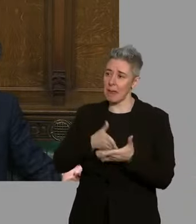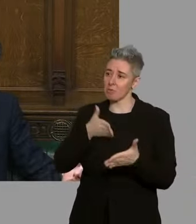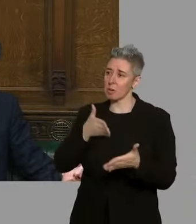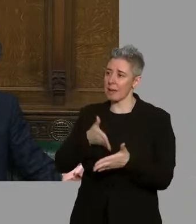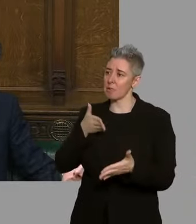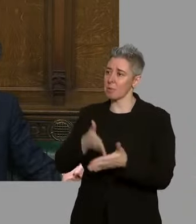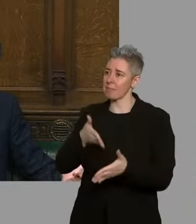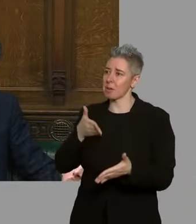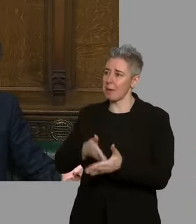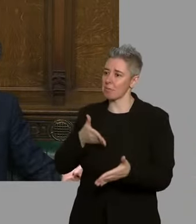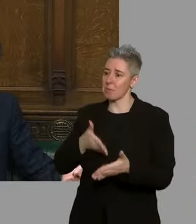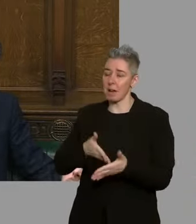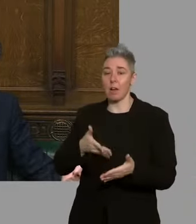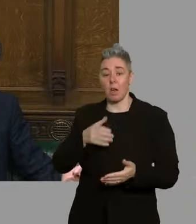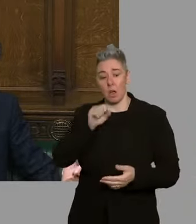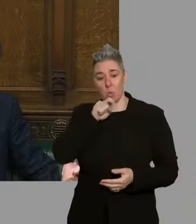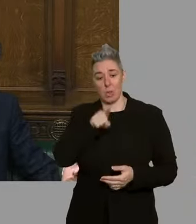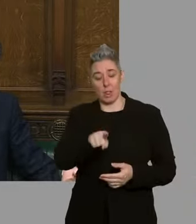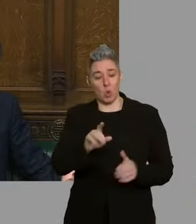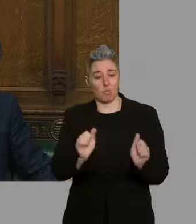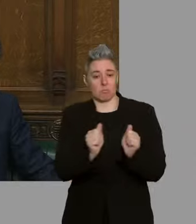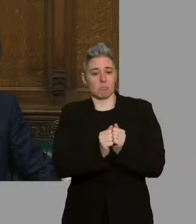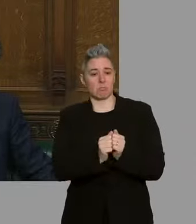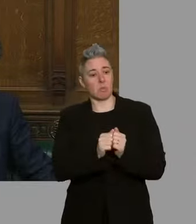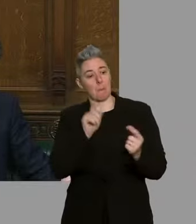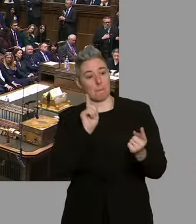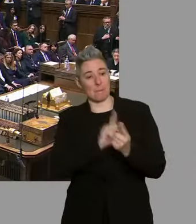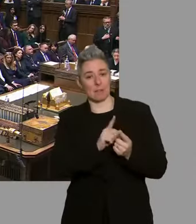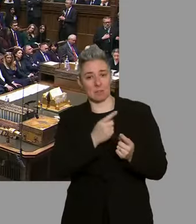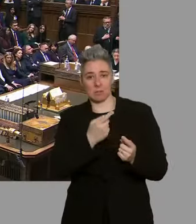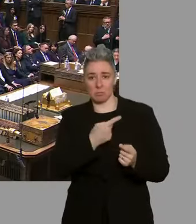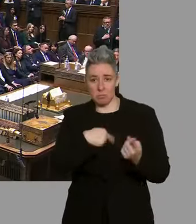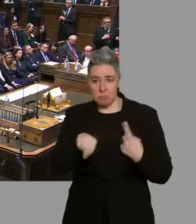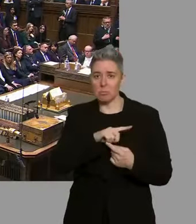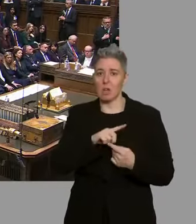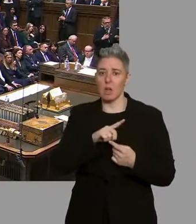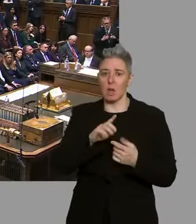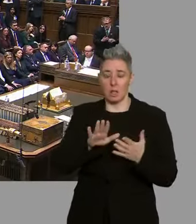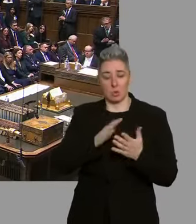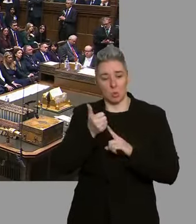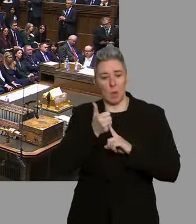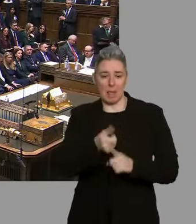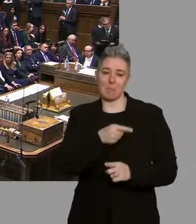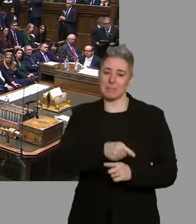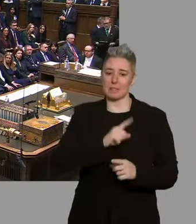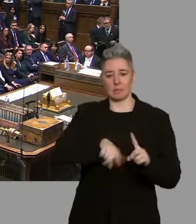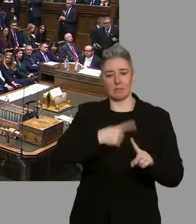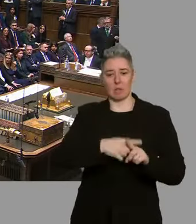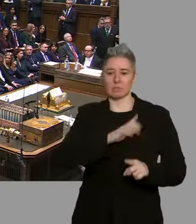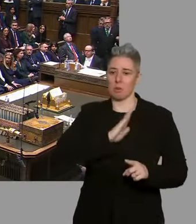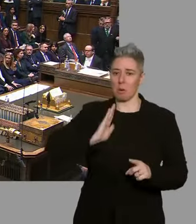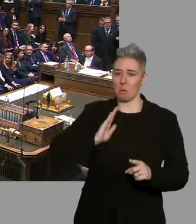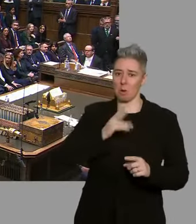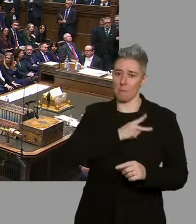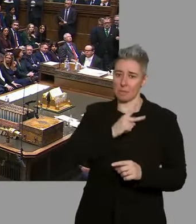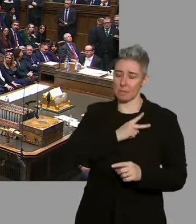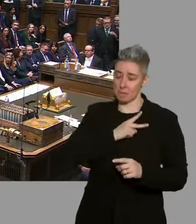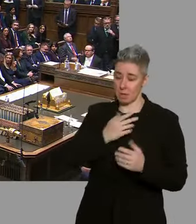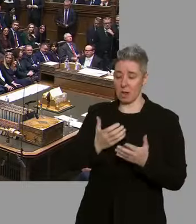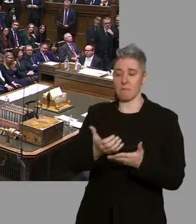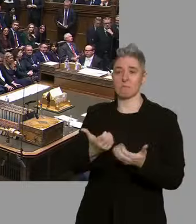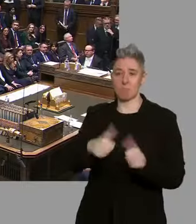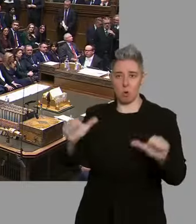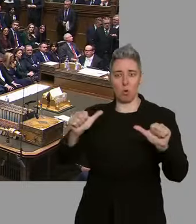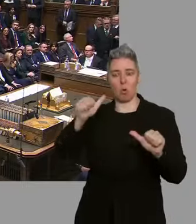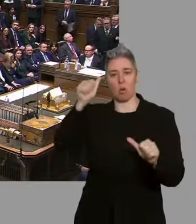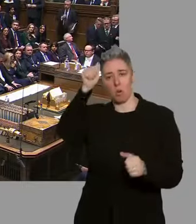a way forward to uncover the truth about the disappearance of his daughter? Prime Minister. Well, I thank him for raising this